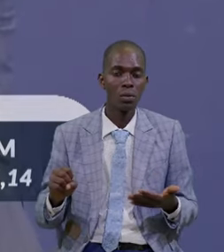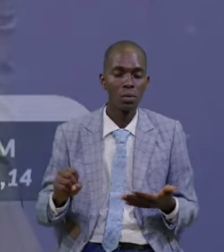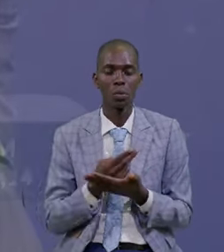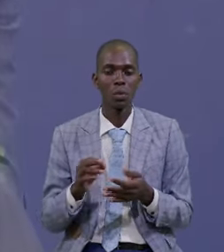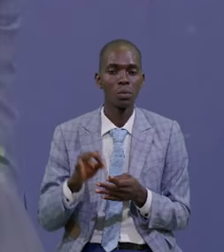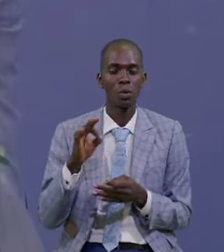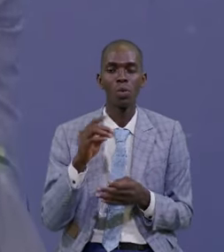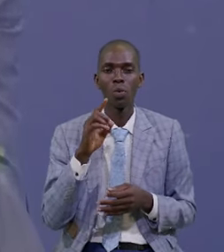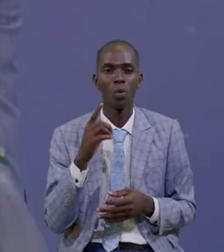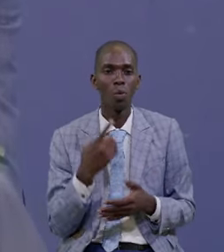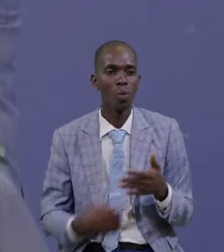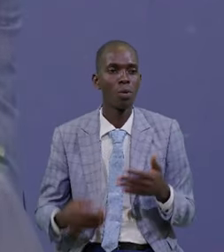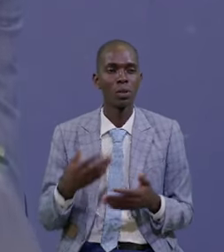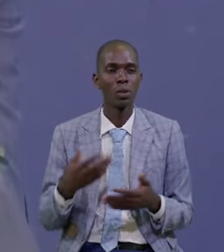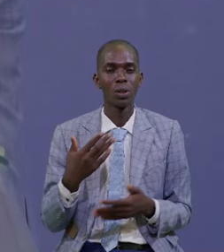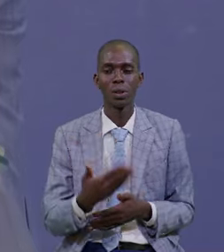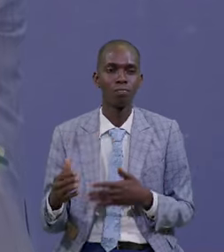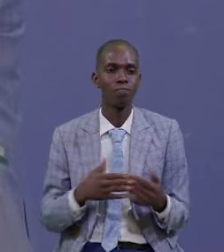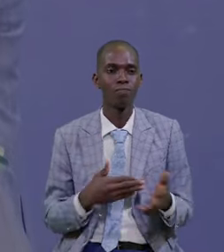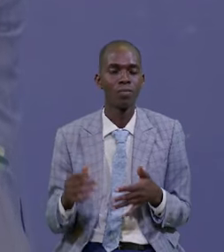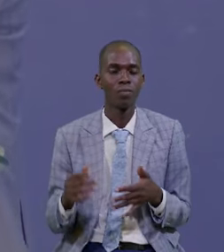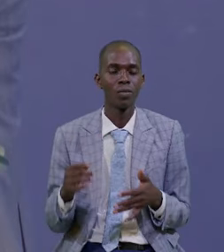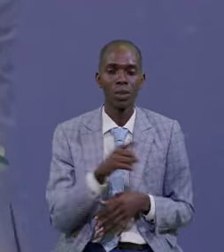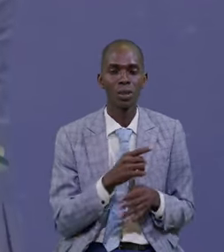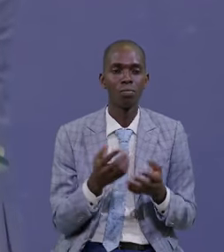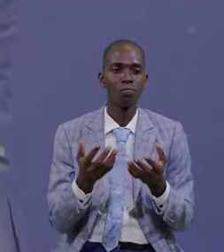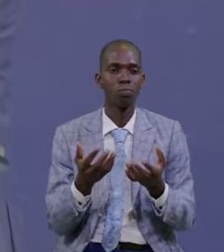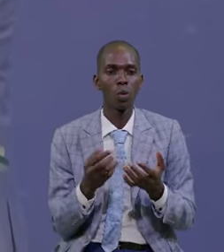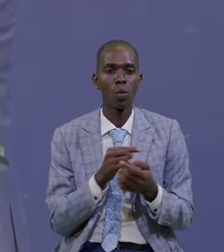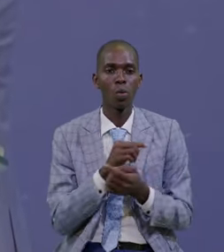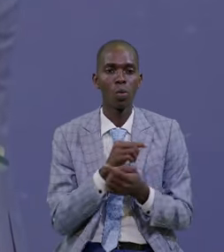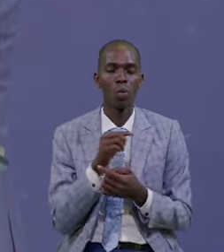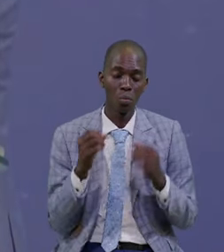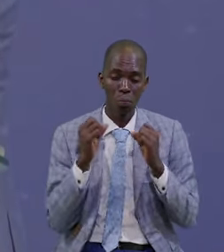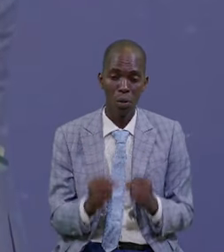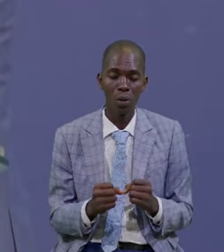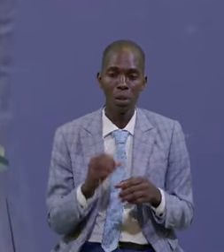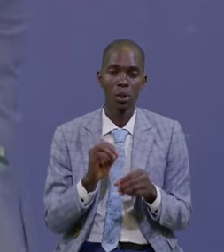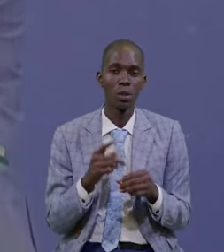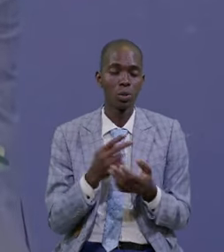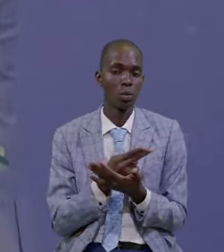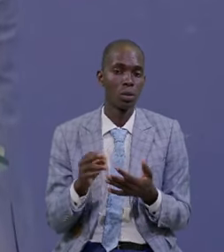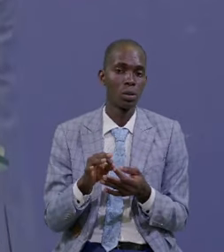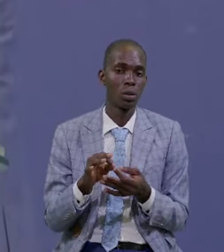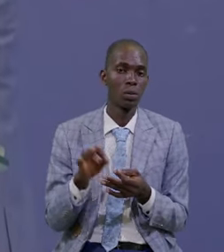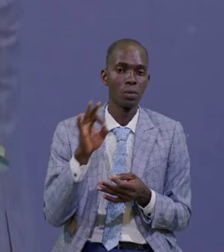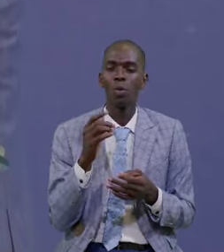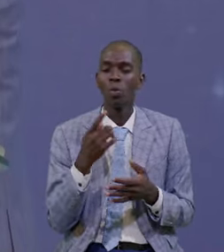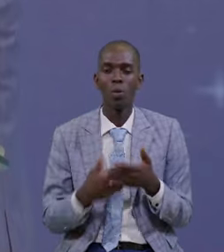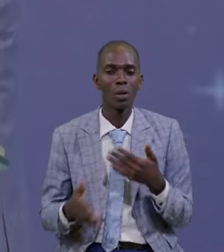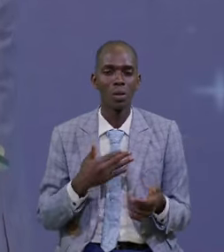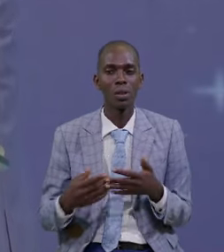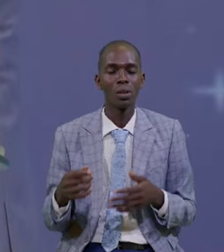things soever ye desire, power in the Holy Ghost, what things soever